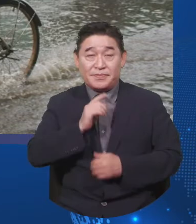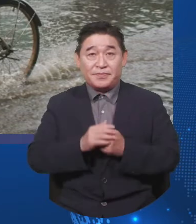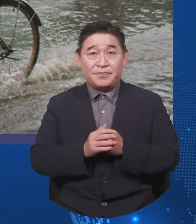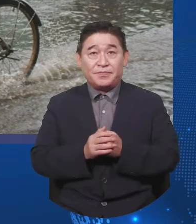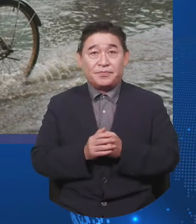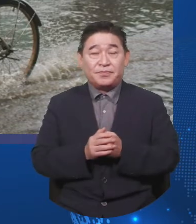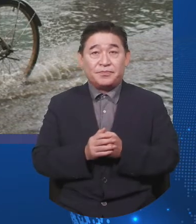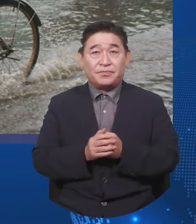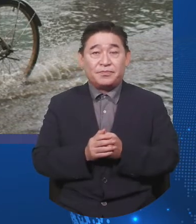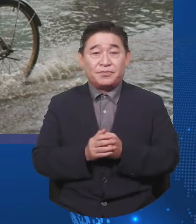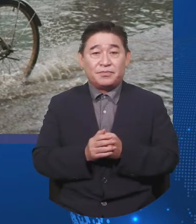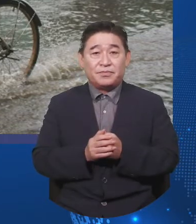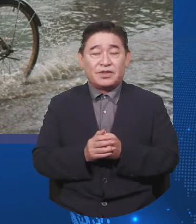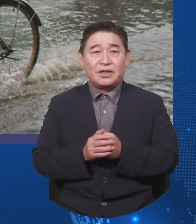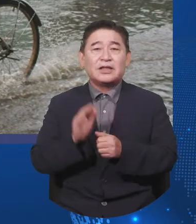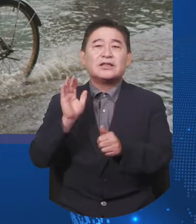inflation,